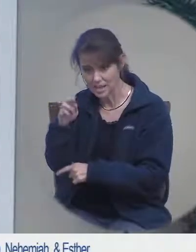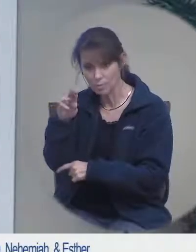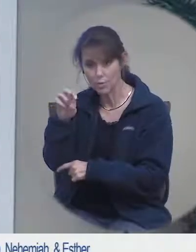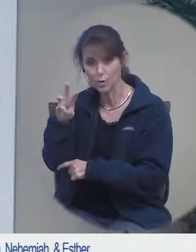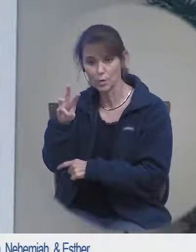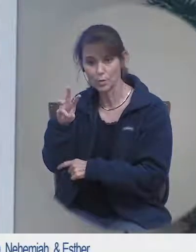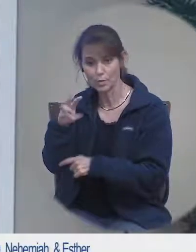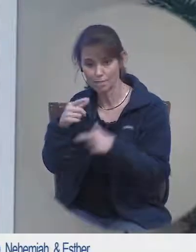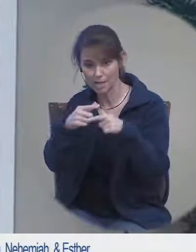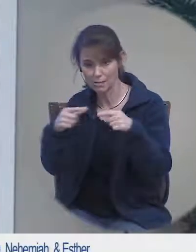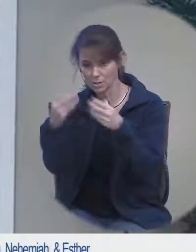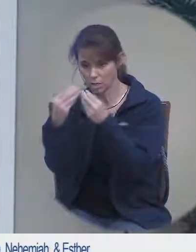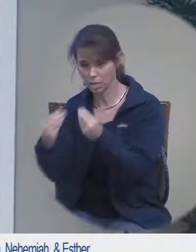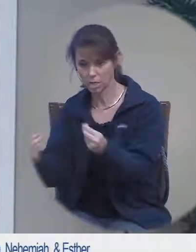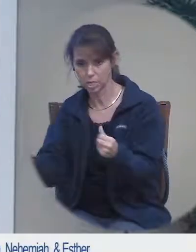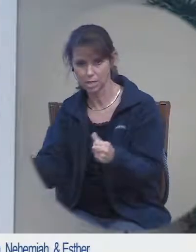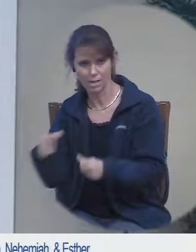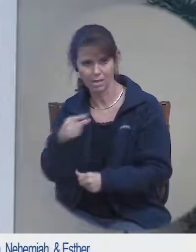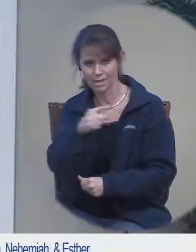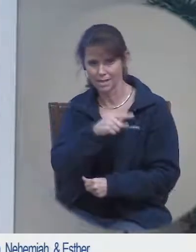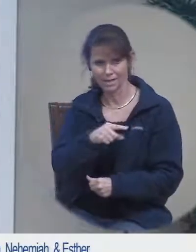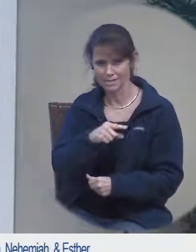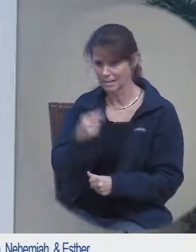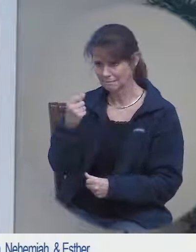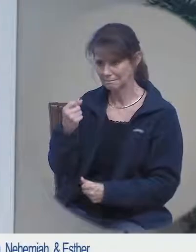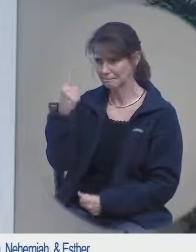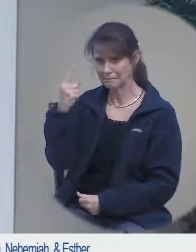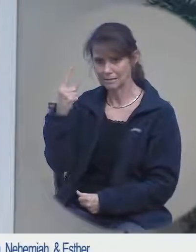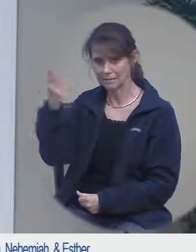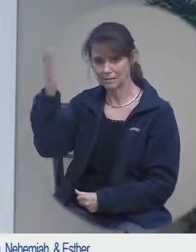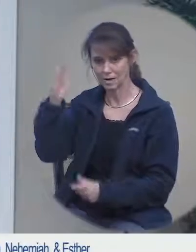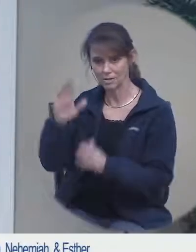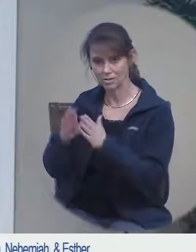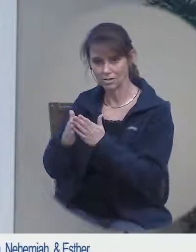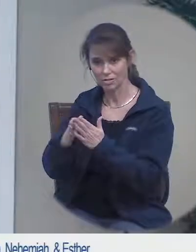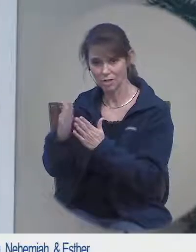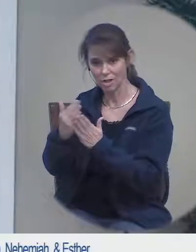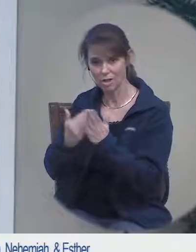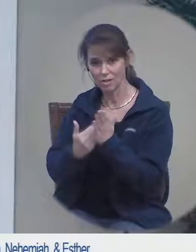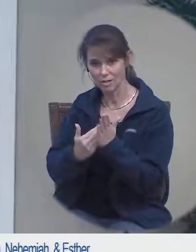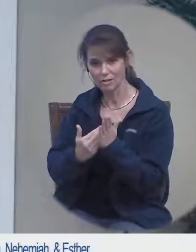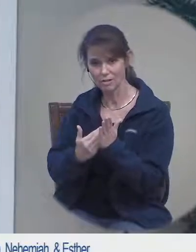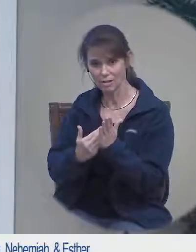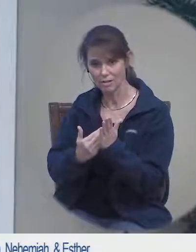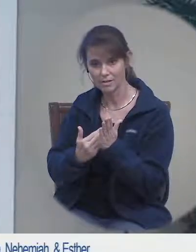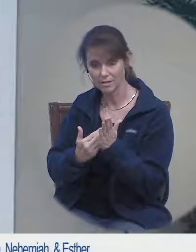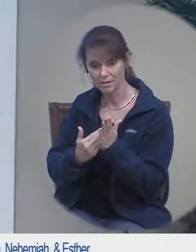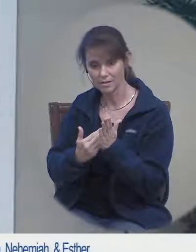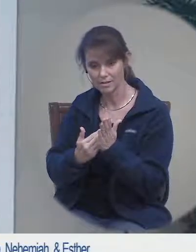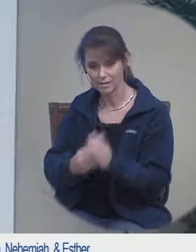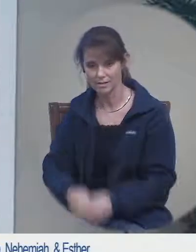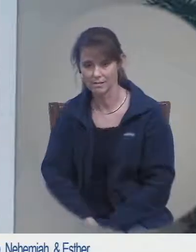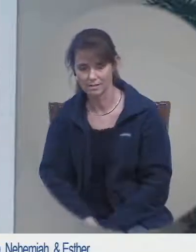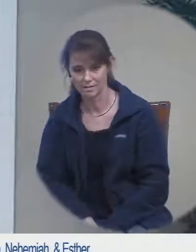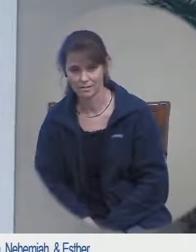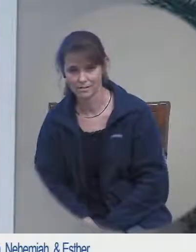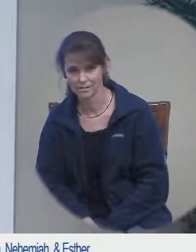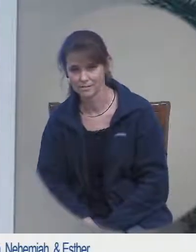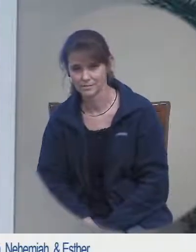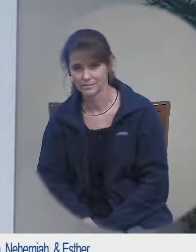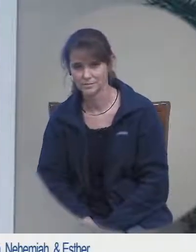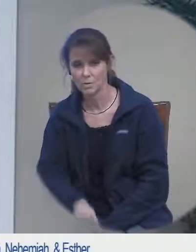28. It said, even one of the sons of Joiada, the son of Eliashib, the high priest, was a son-in-law